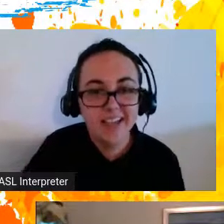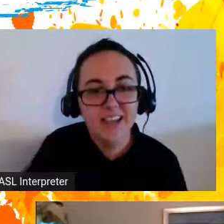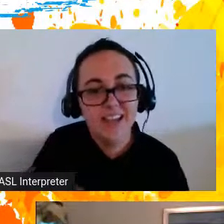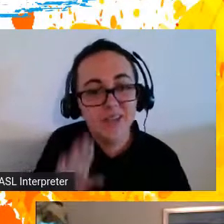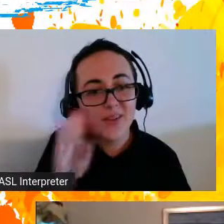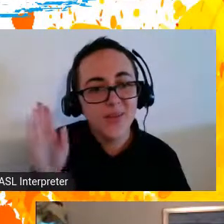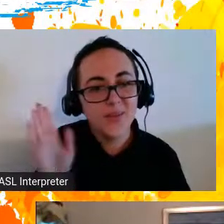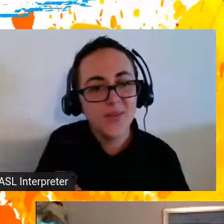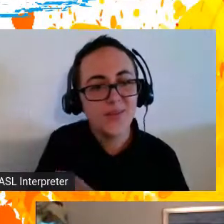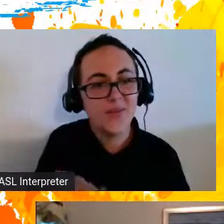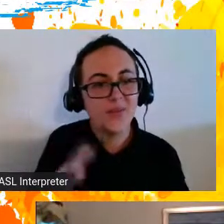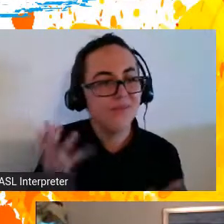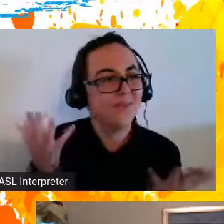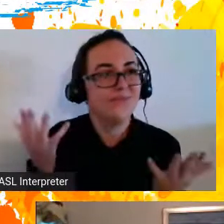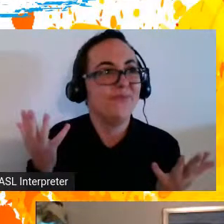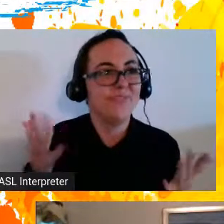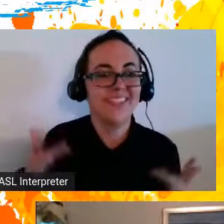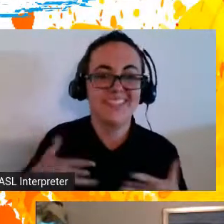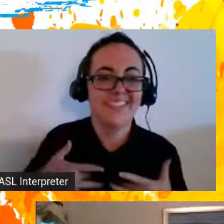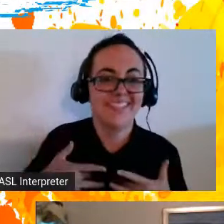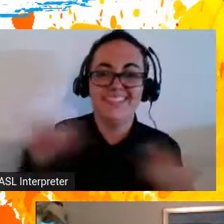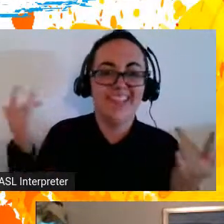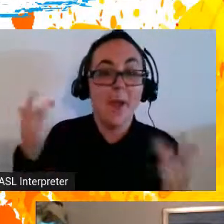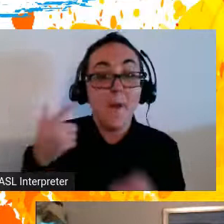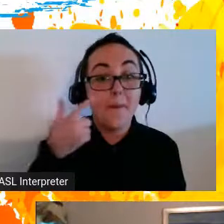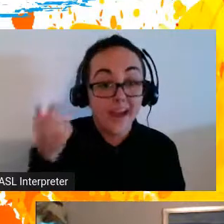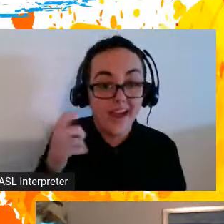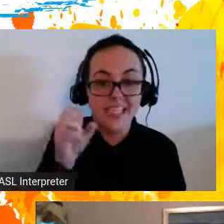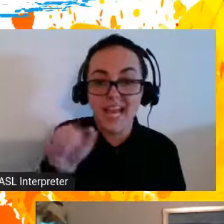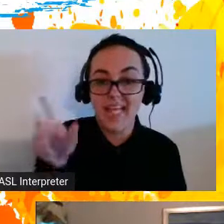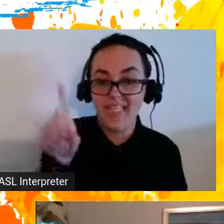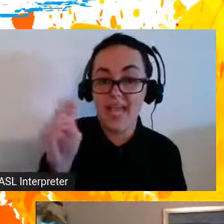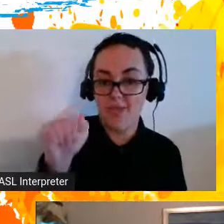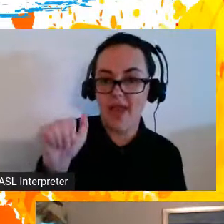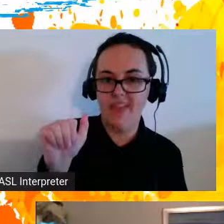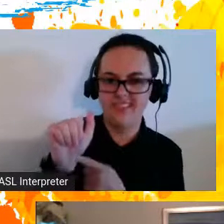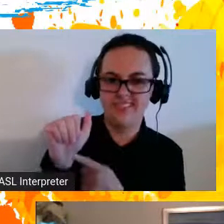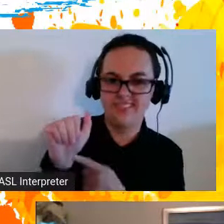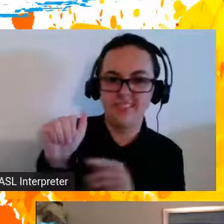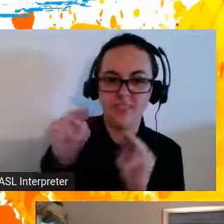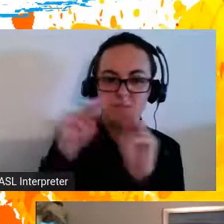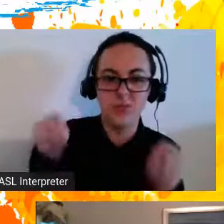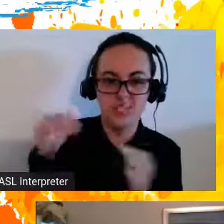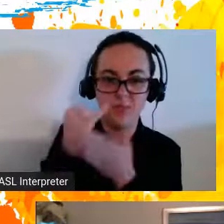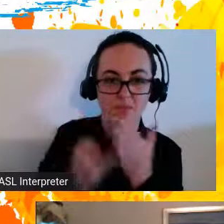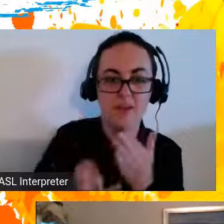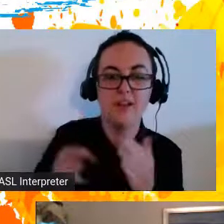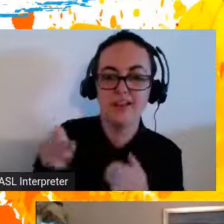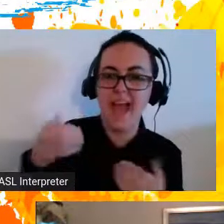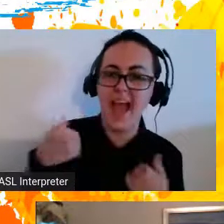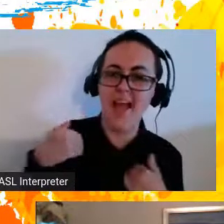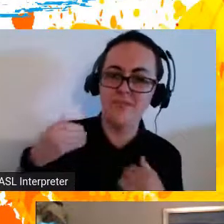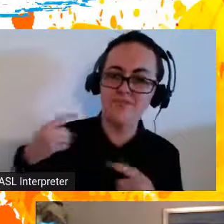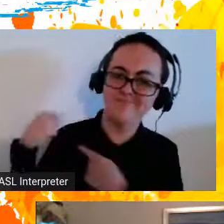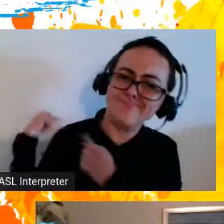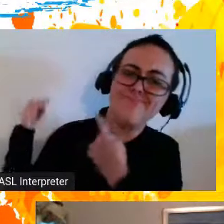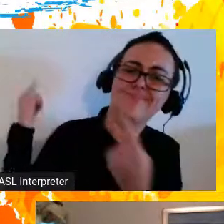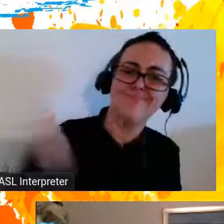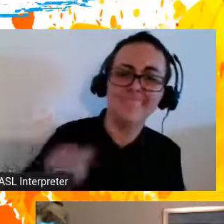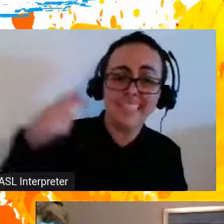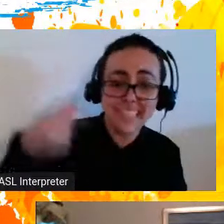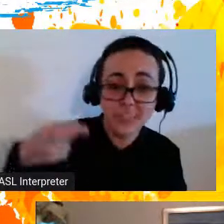it's so exciting because SDMA, the Museum of Art, has a great long history